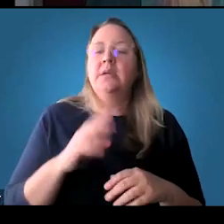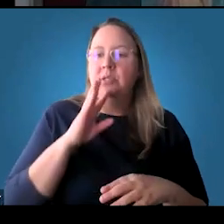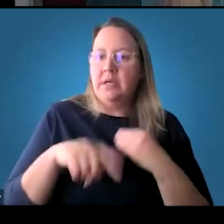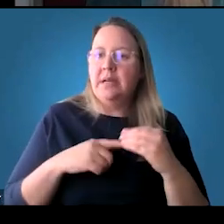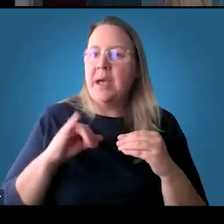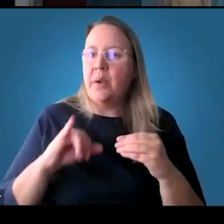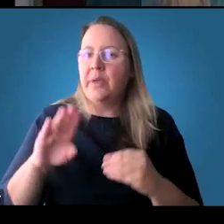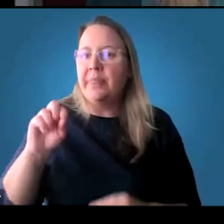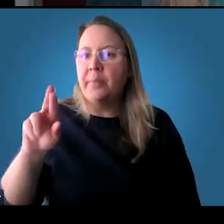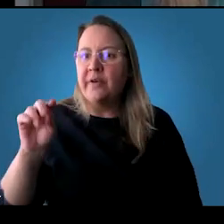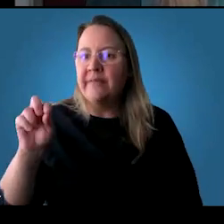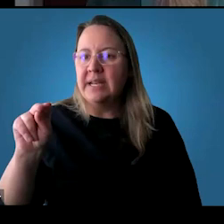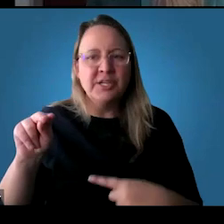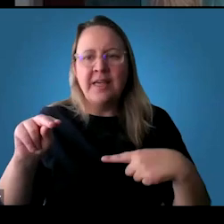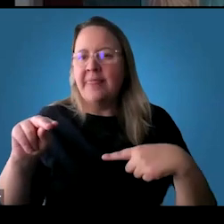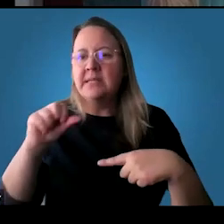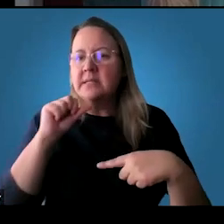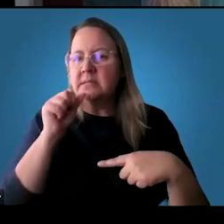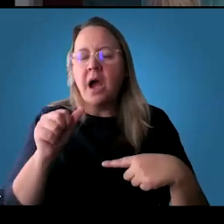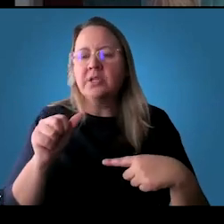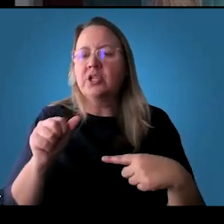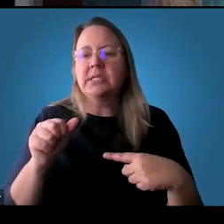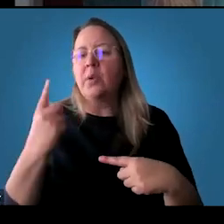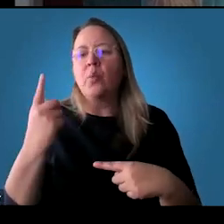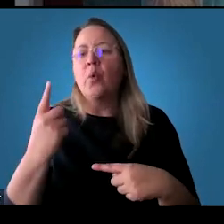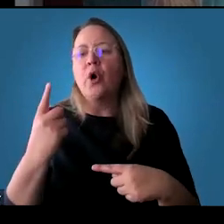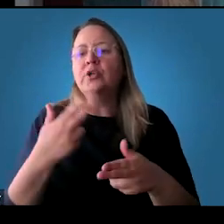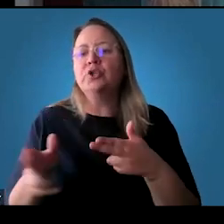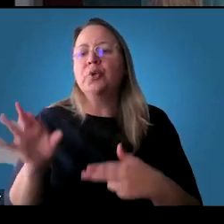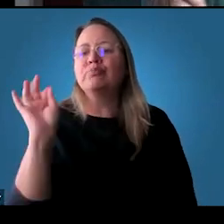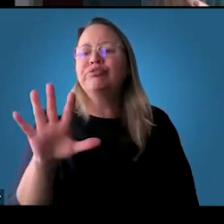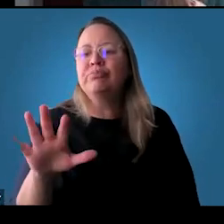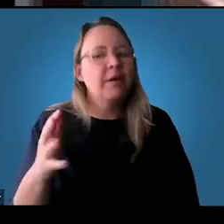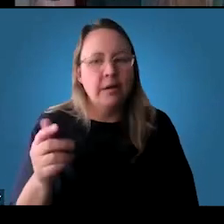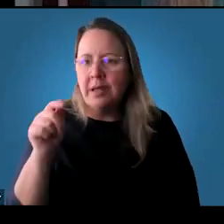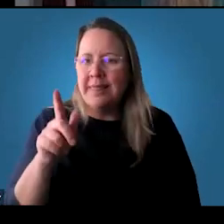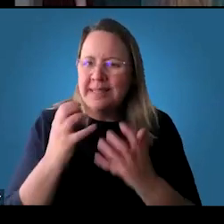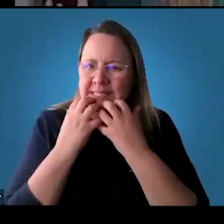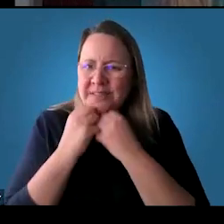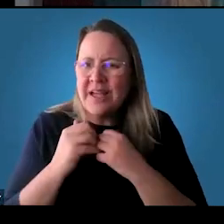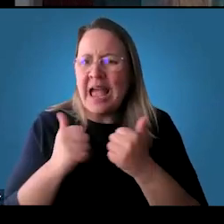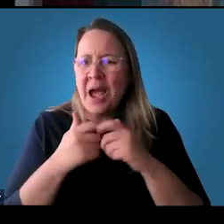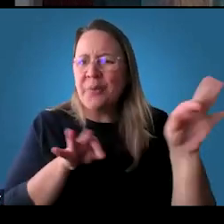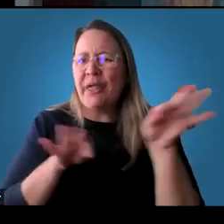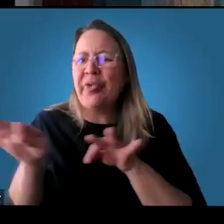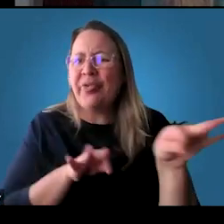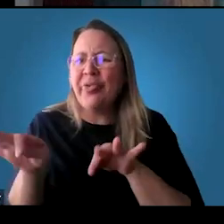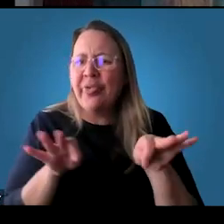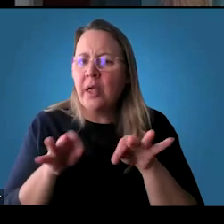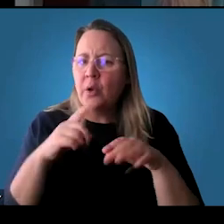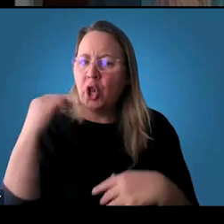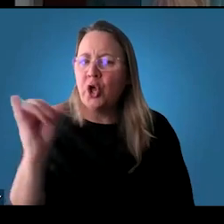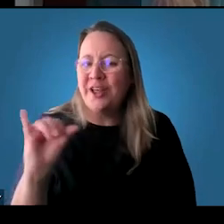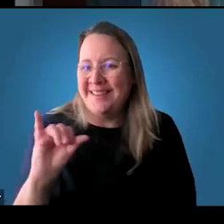Bar Foundation, this is not a vanity exercise. These values are central to how we're defining what success